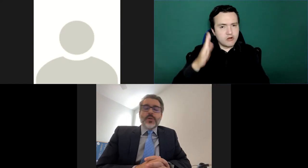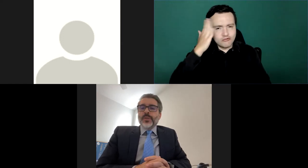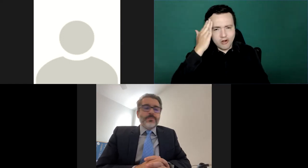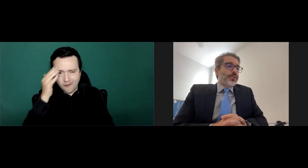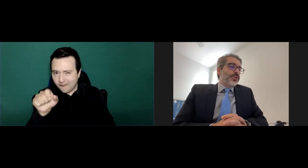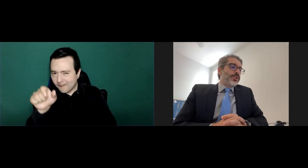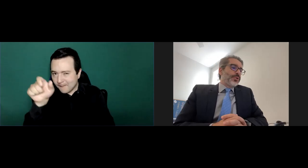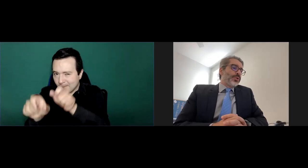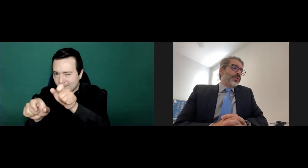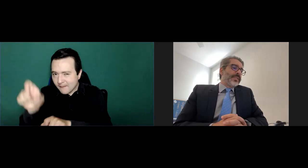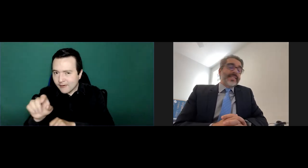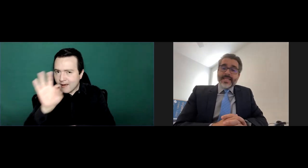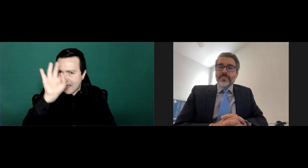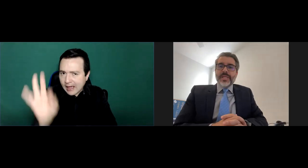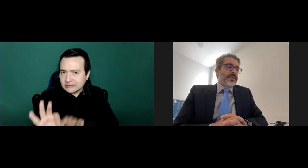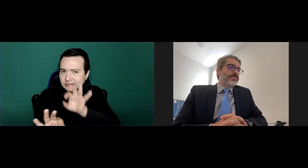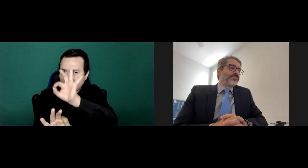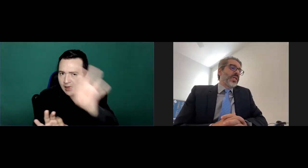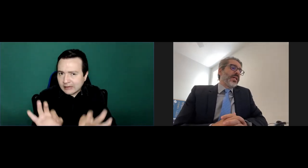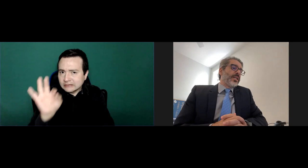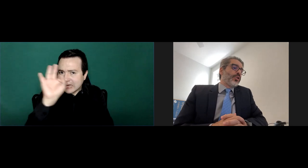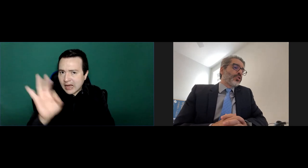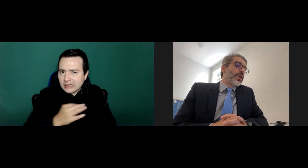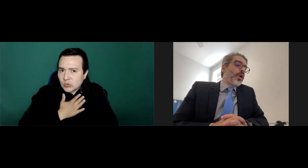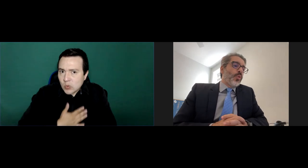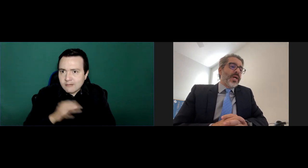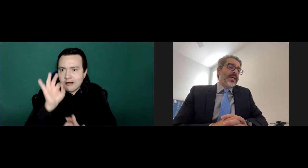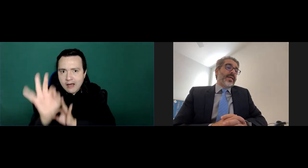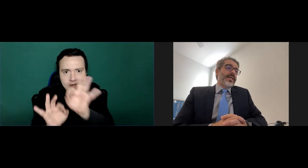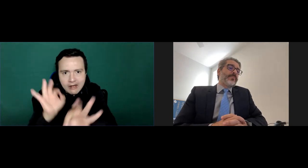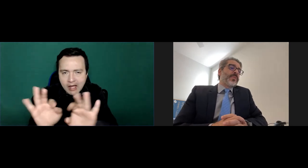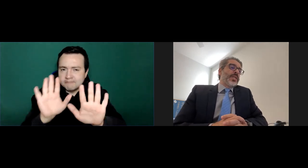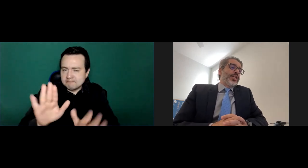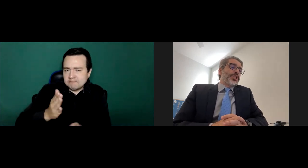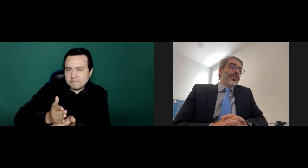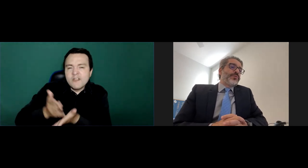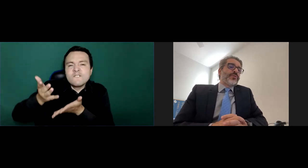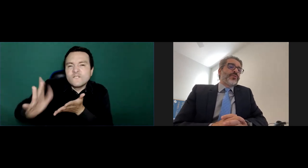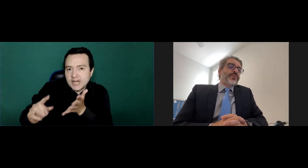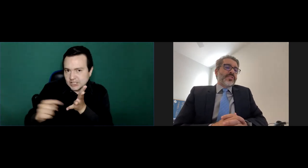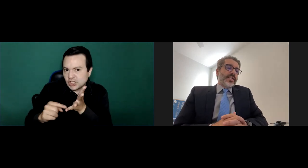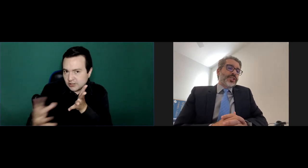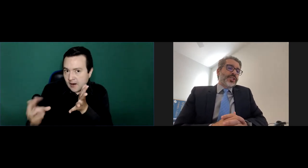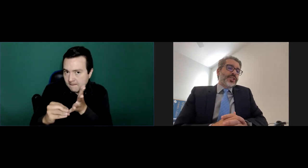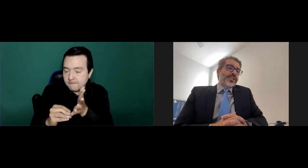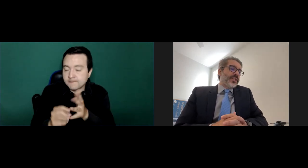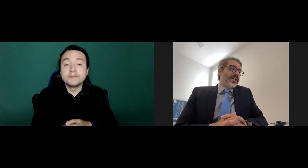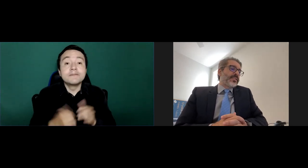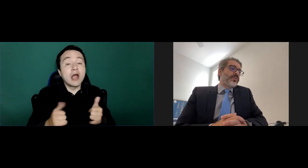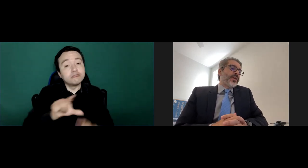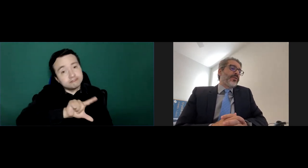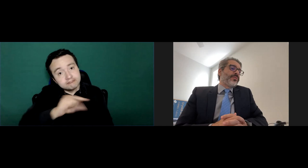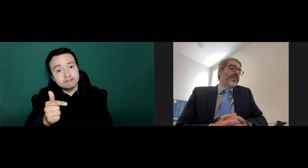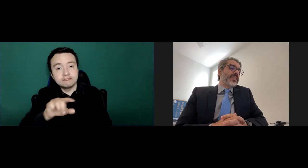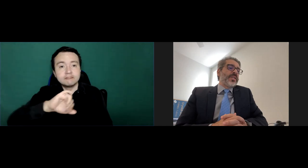Let's go then to the next speaker, Dr. Juana Herrera, Chief of the Mental Health Section, General